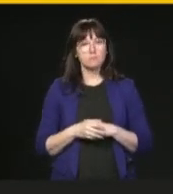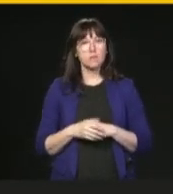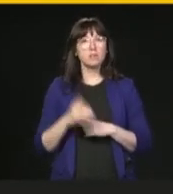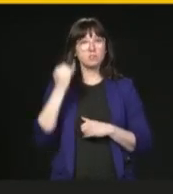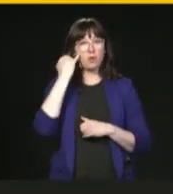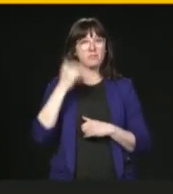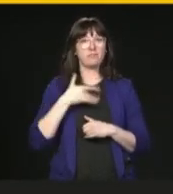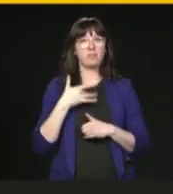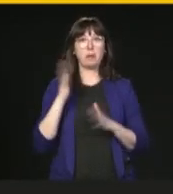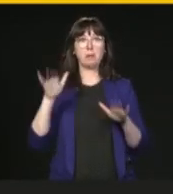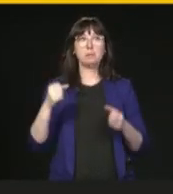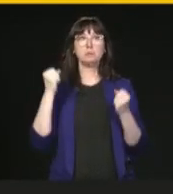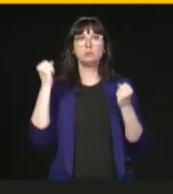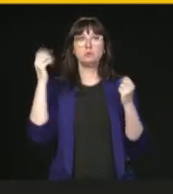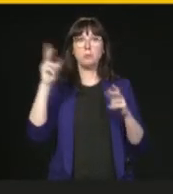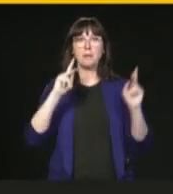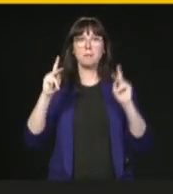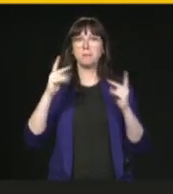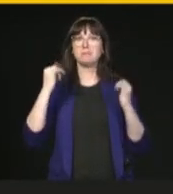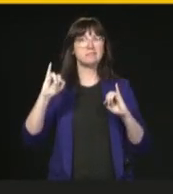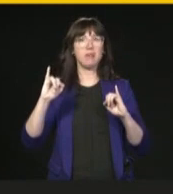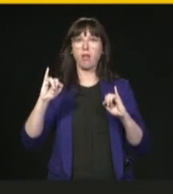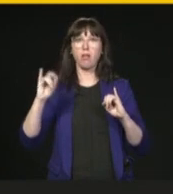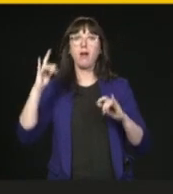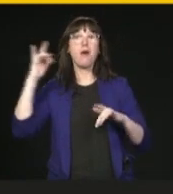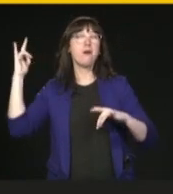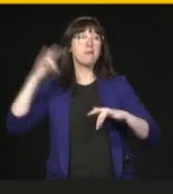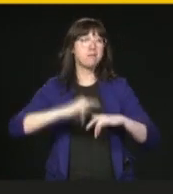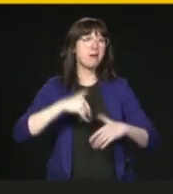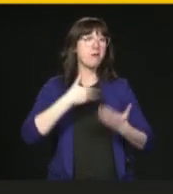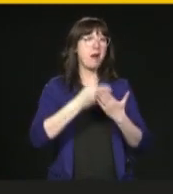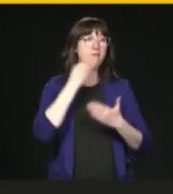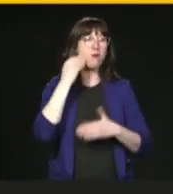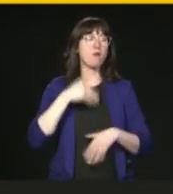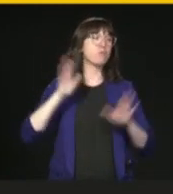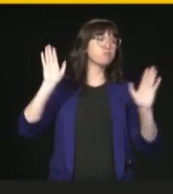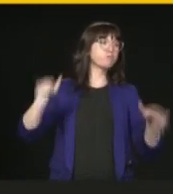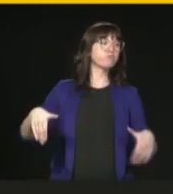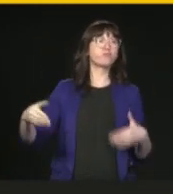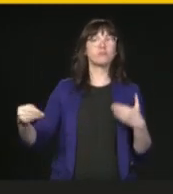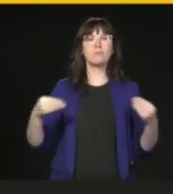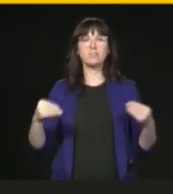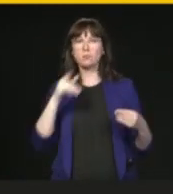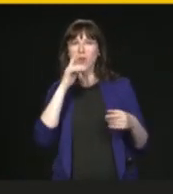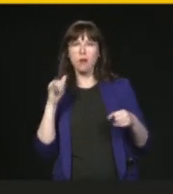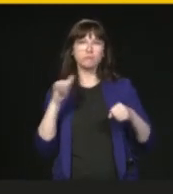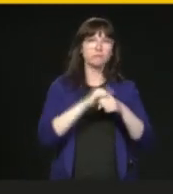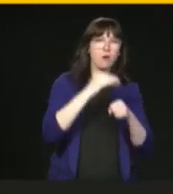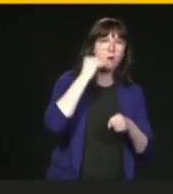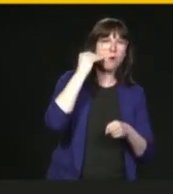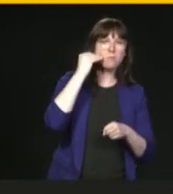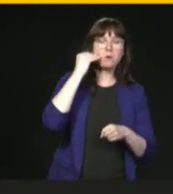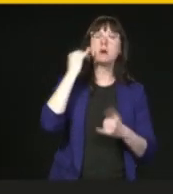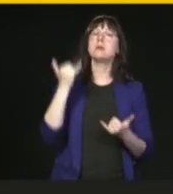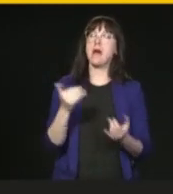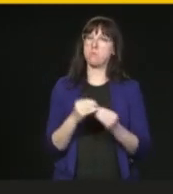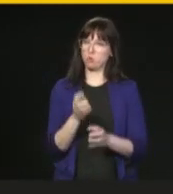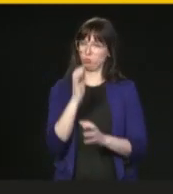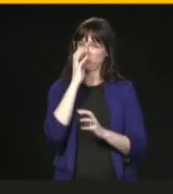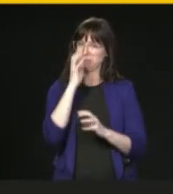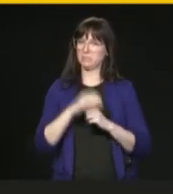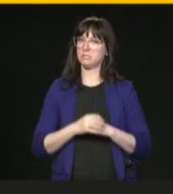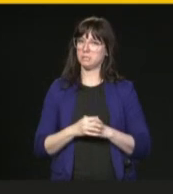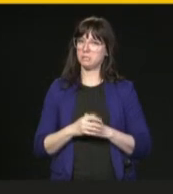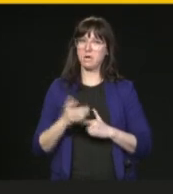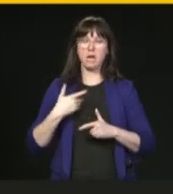too many travelers are still not self-isolating upon returning to Canada, we're taking greater action. I've